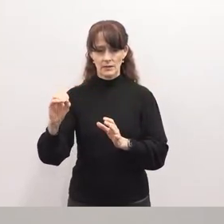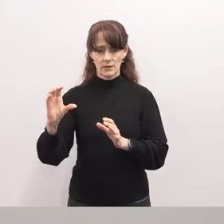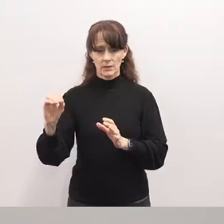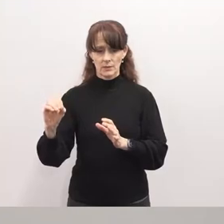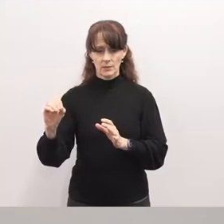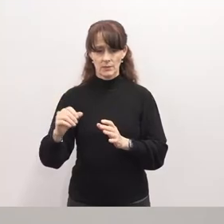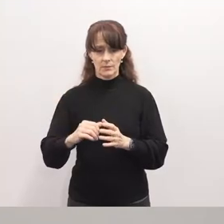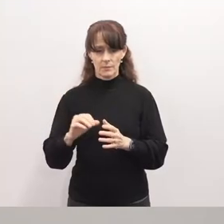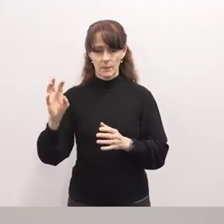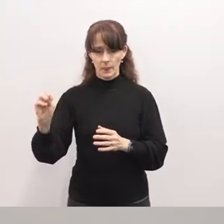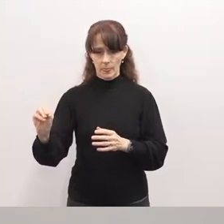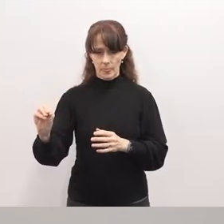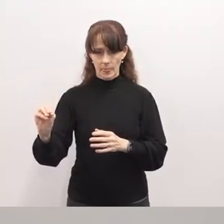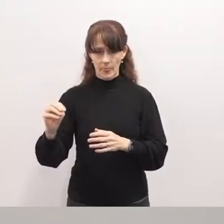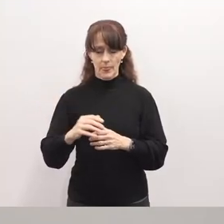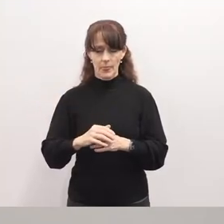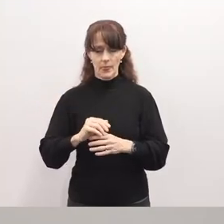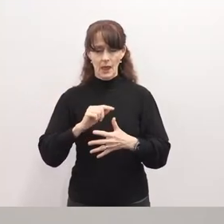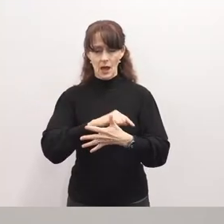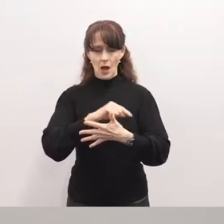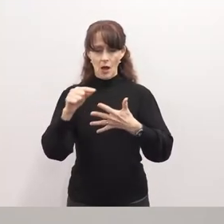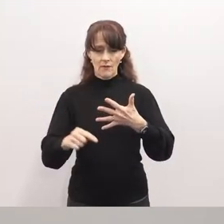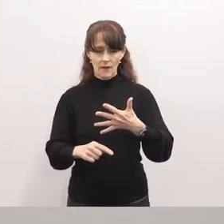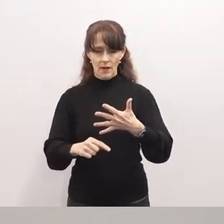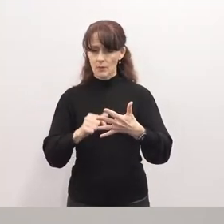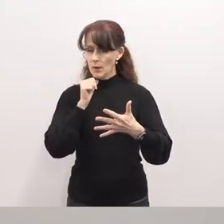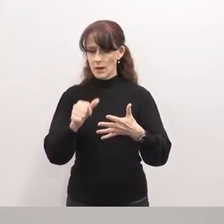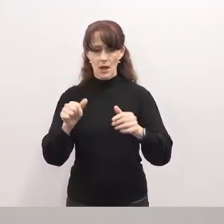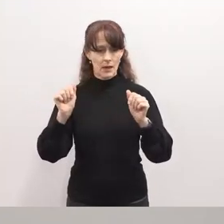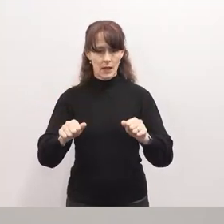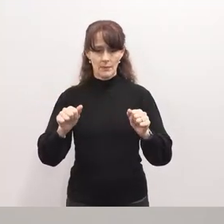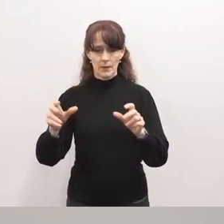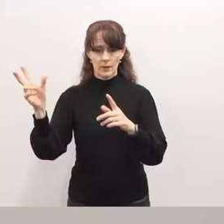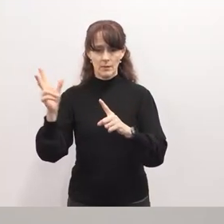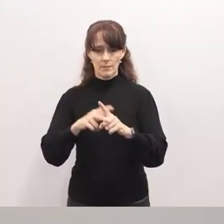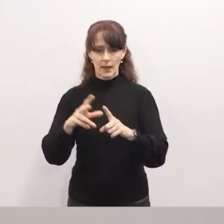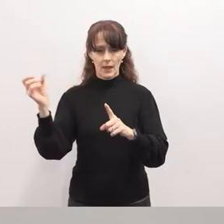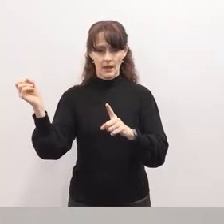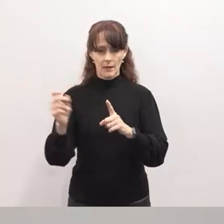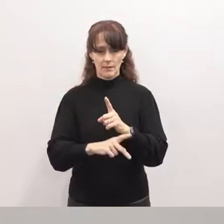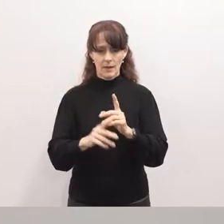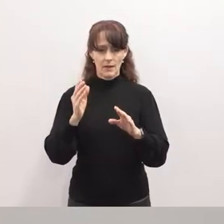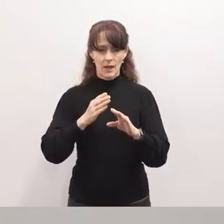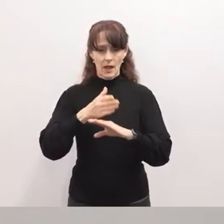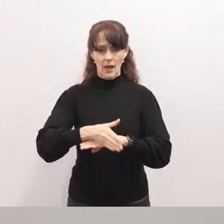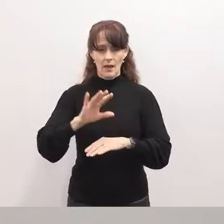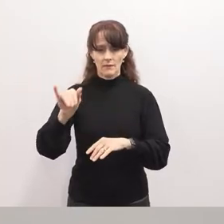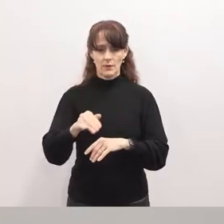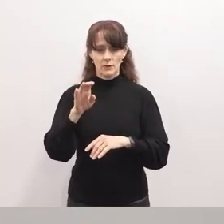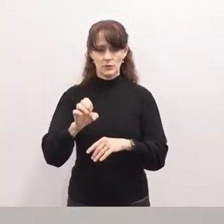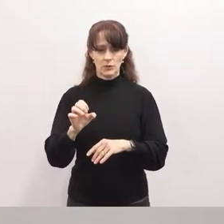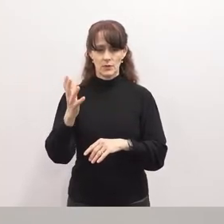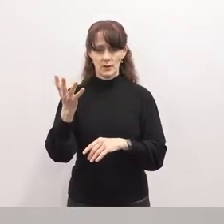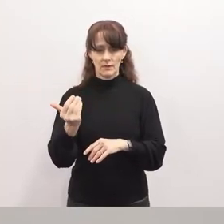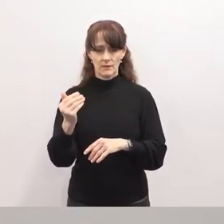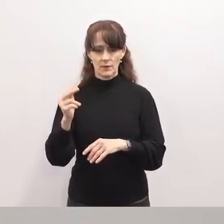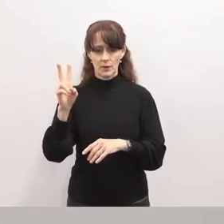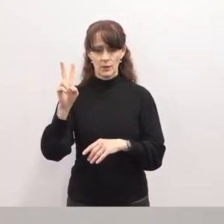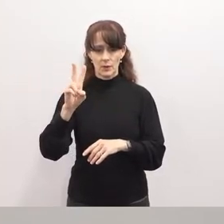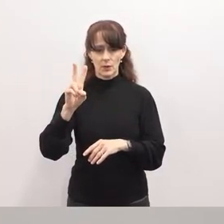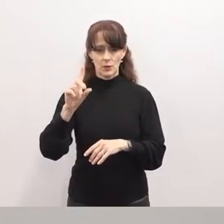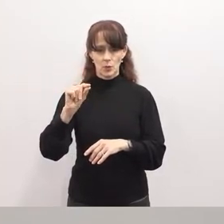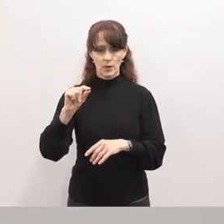48900. M. All five of these students will not be eligible to apply for readmission until after June